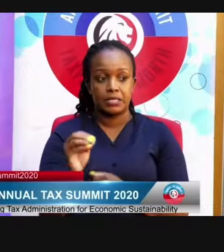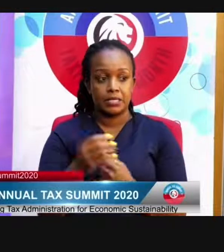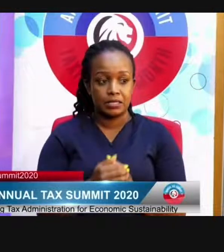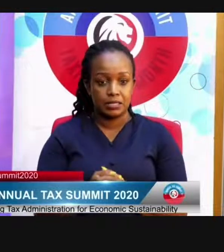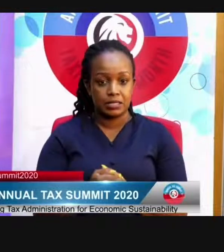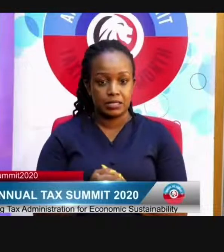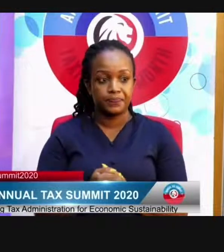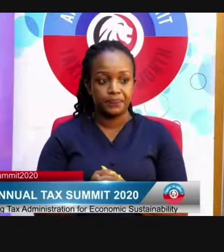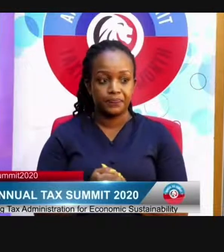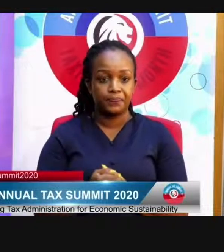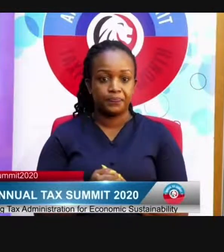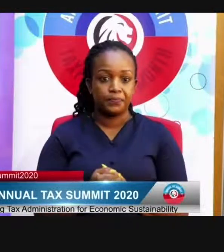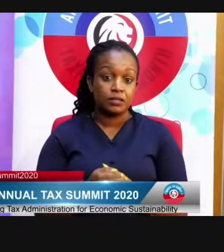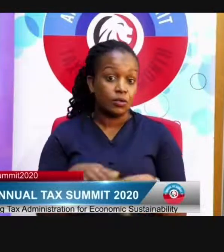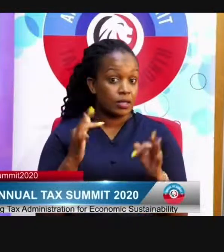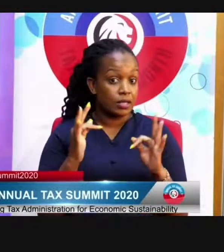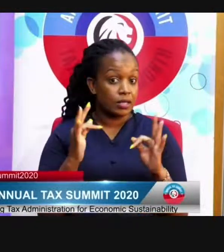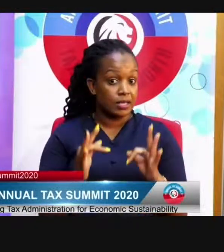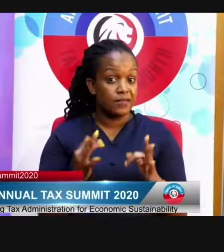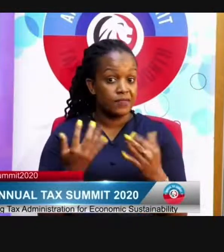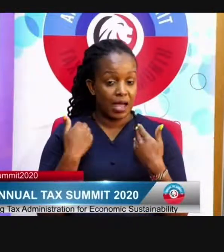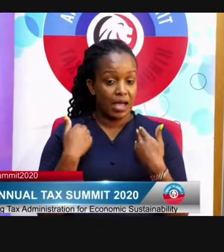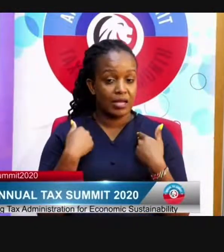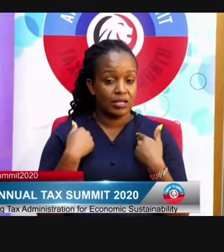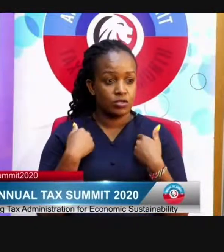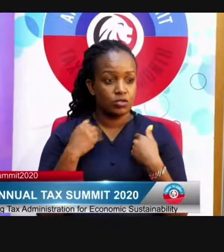the provisions of